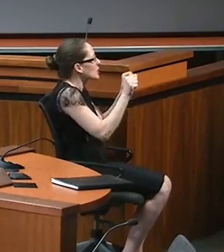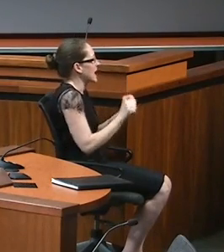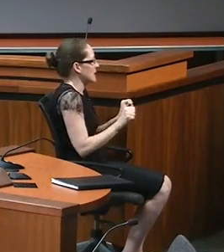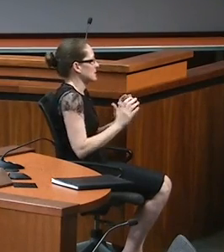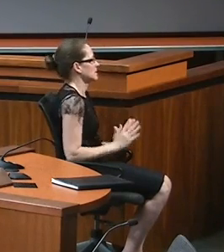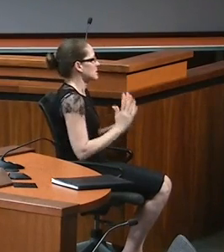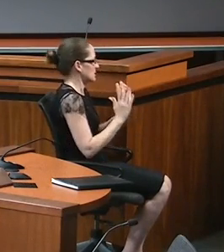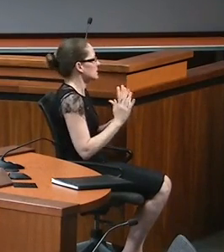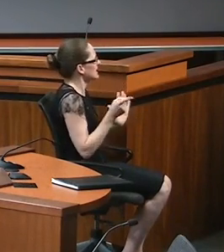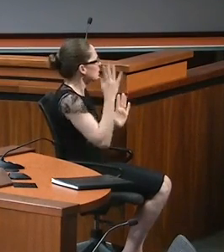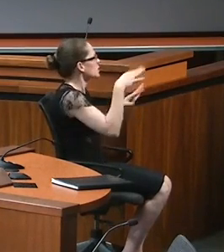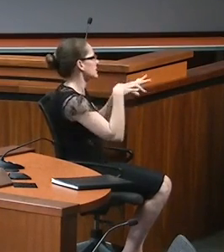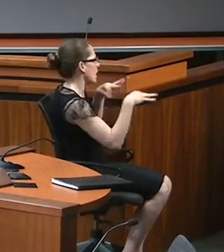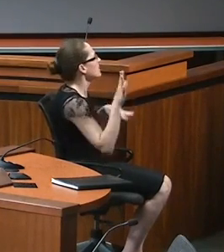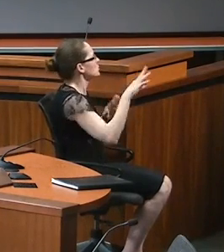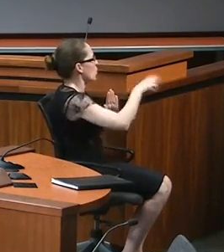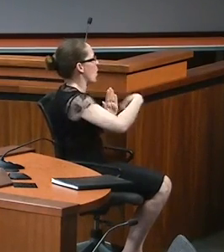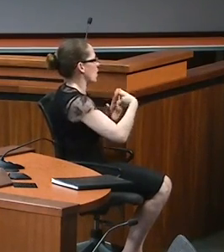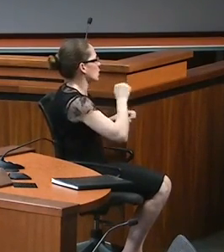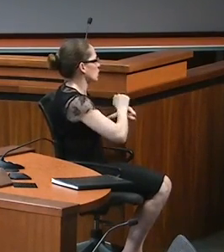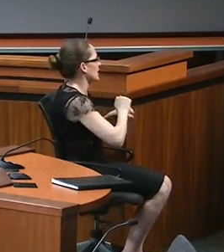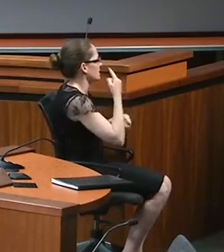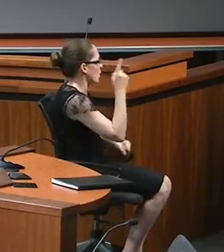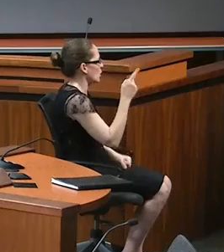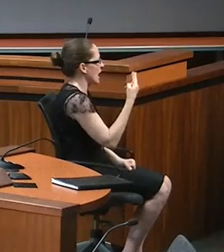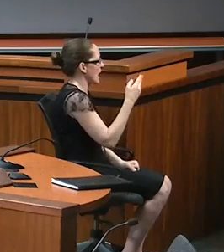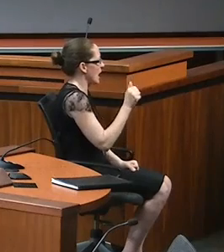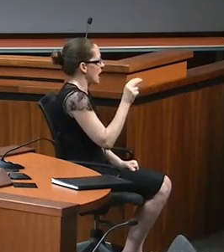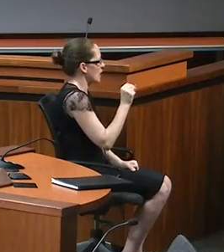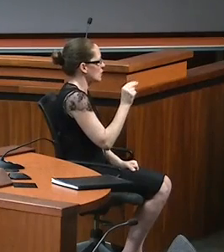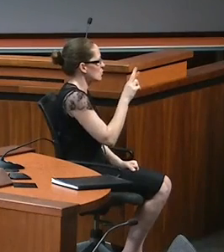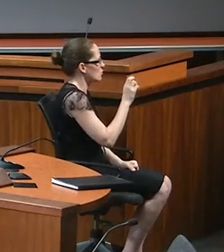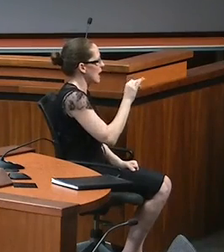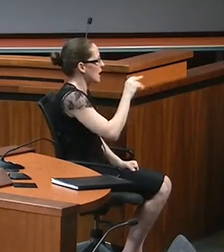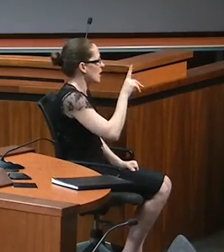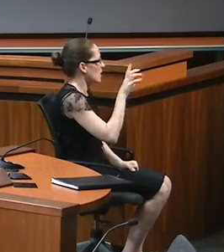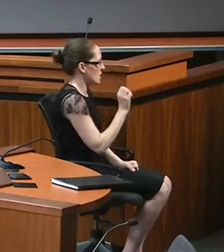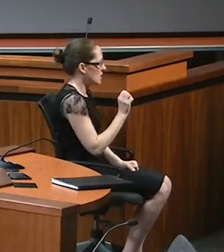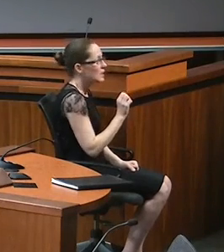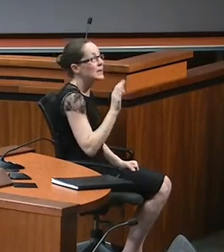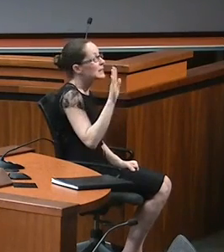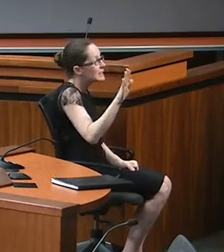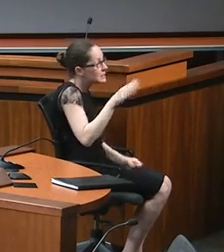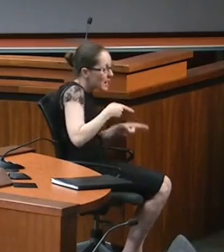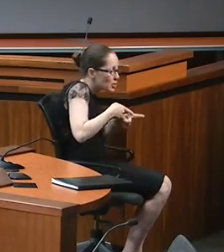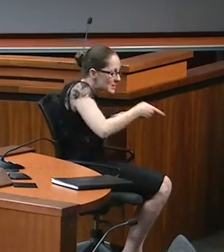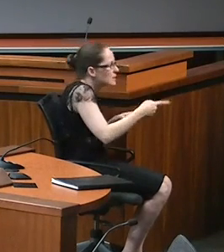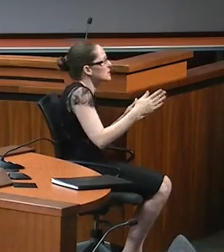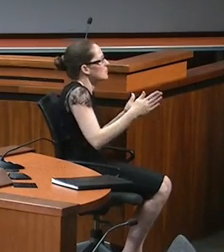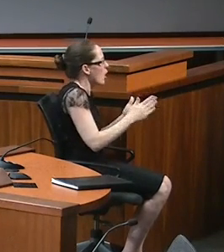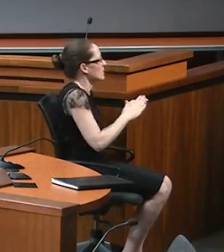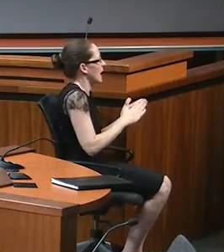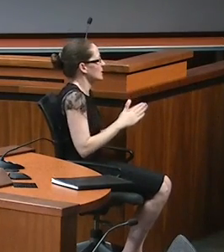Reichel. Again, their specialty is smaller communities like Ellicott City, communities that have